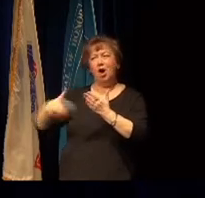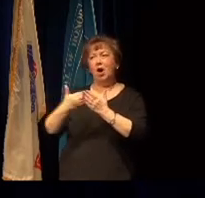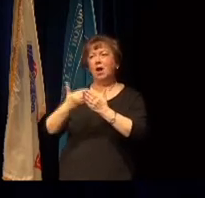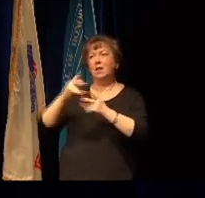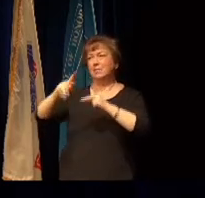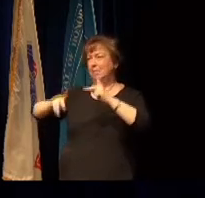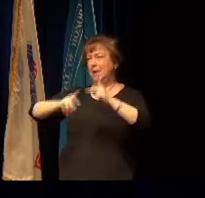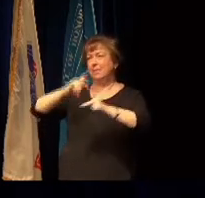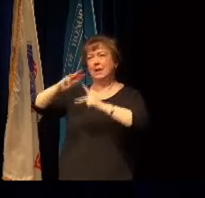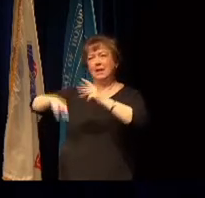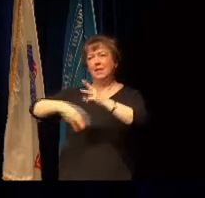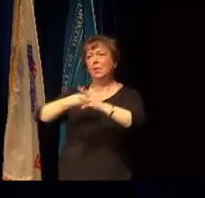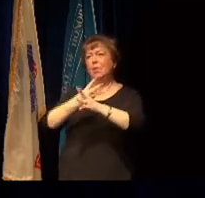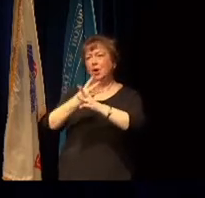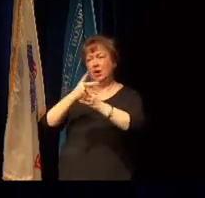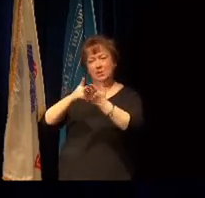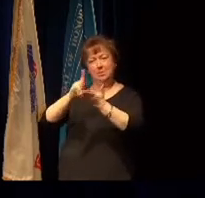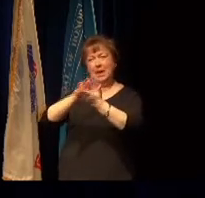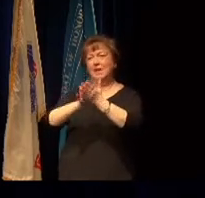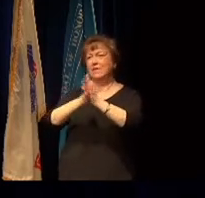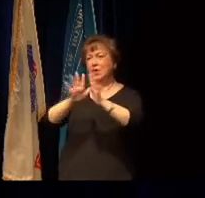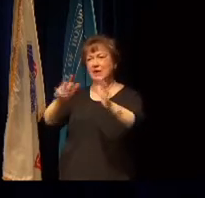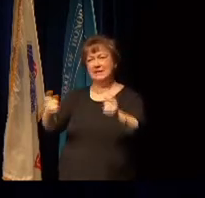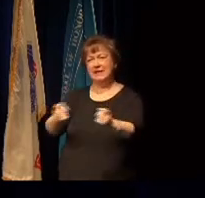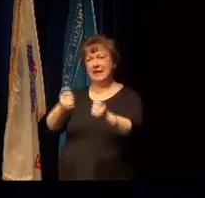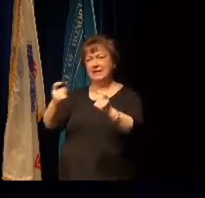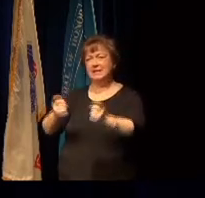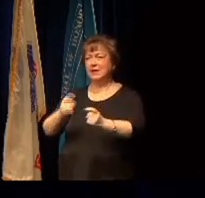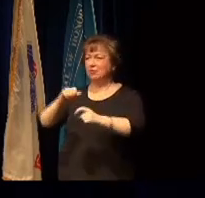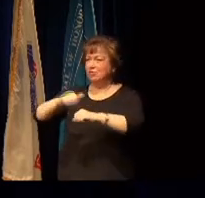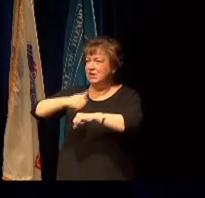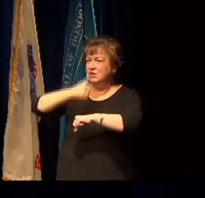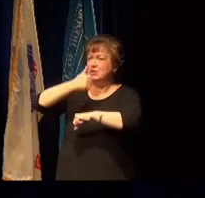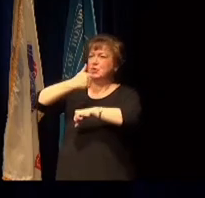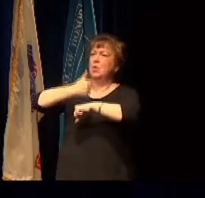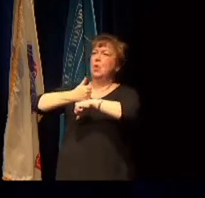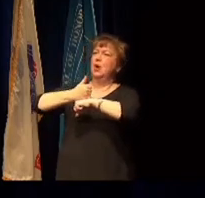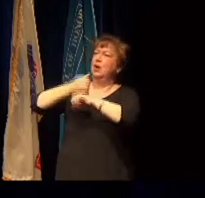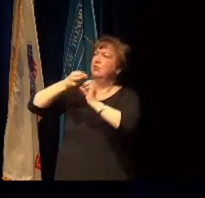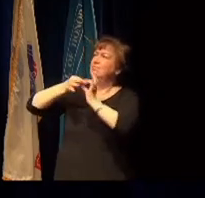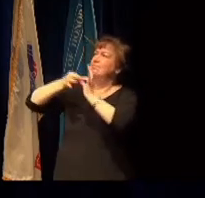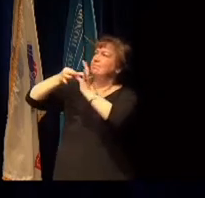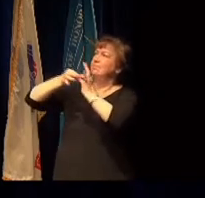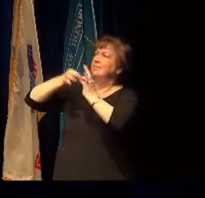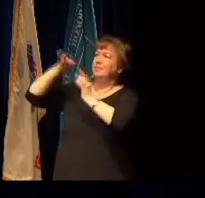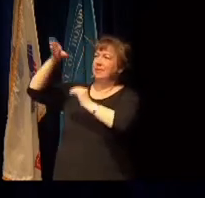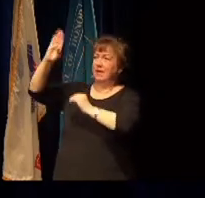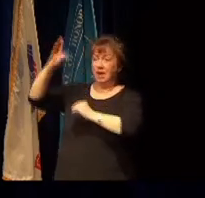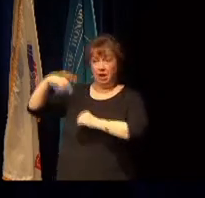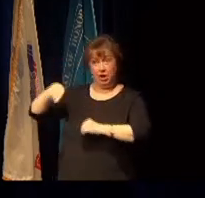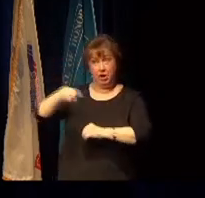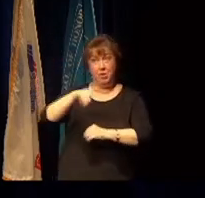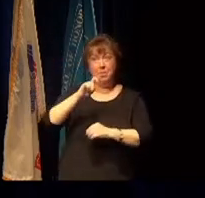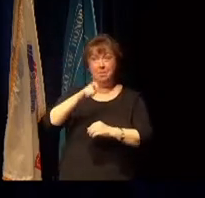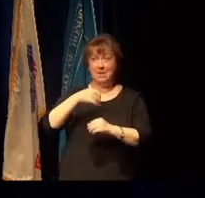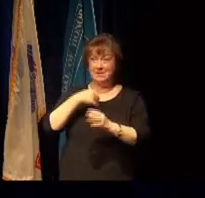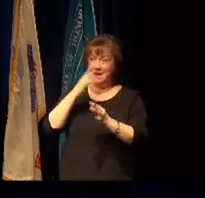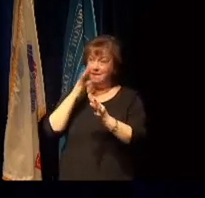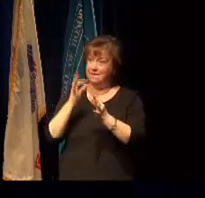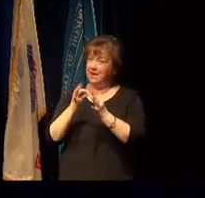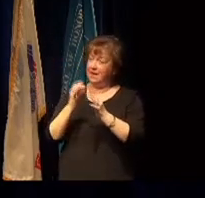Restoration, eternal life. You must have faith in the right gospel in